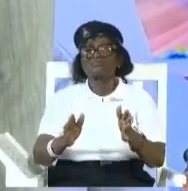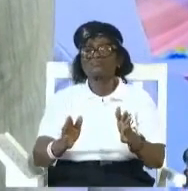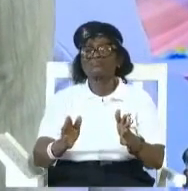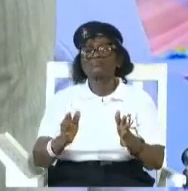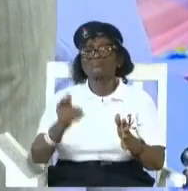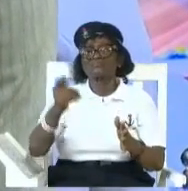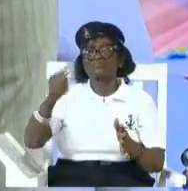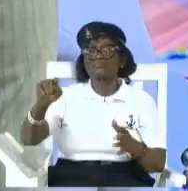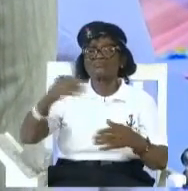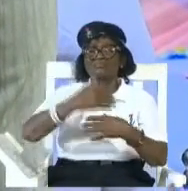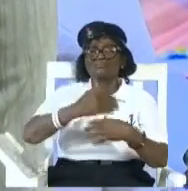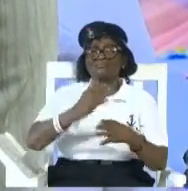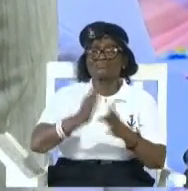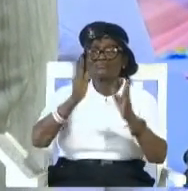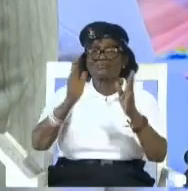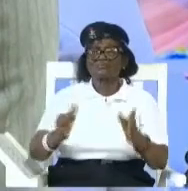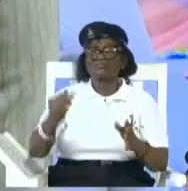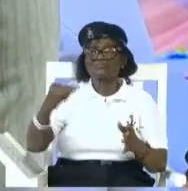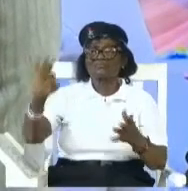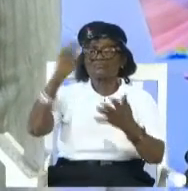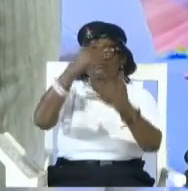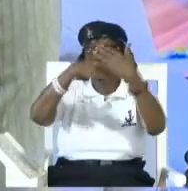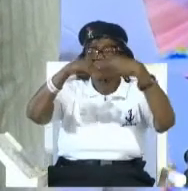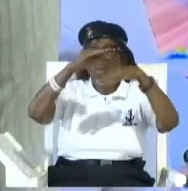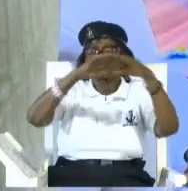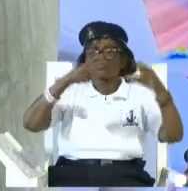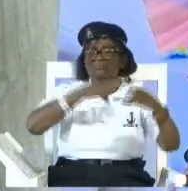the creator of heaven and earth,